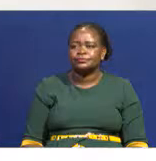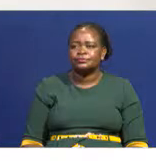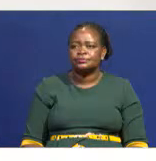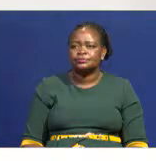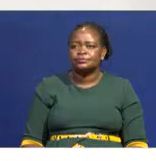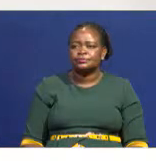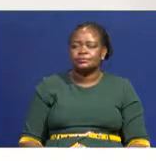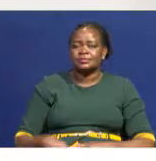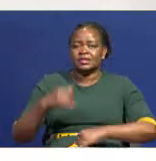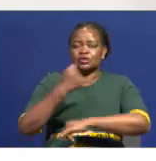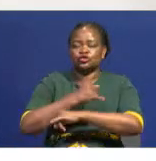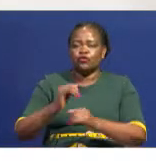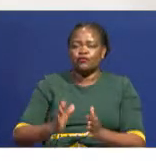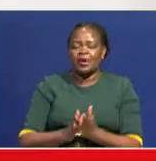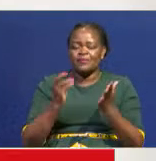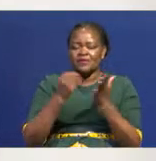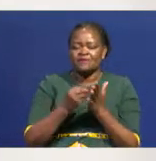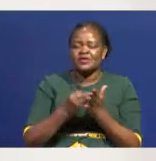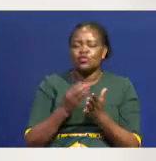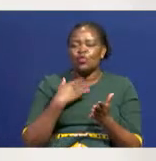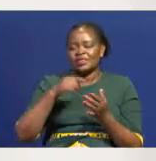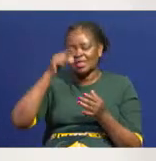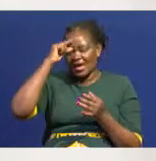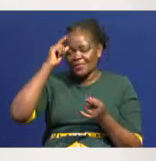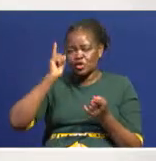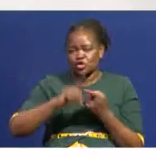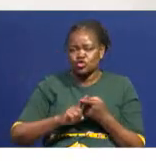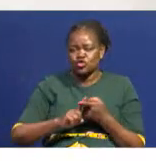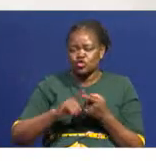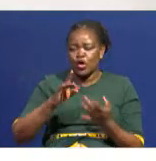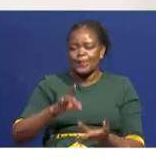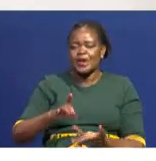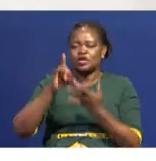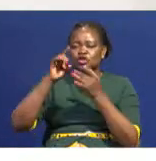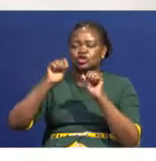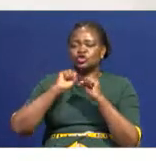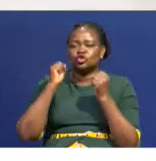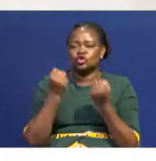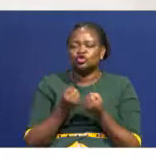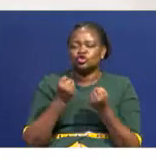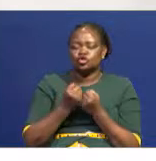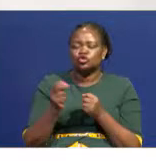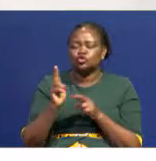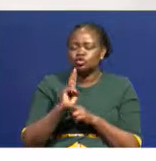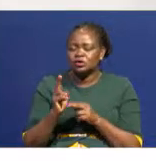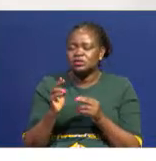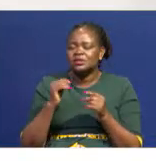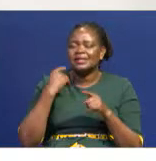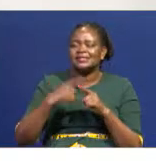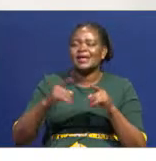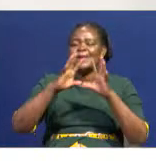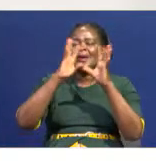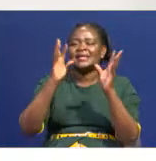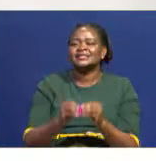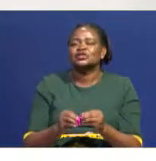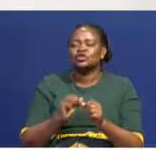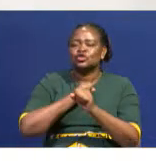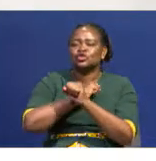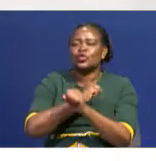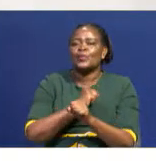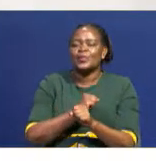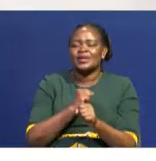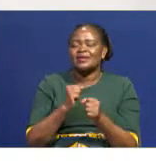Now, the Institute of Public Finance wants the government to prioritize social spending in this year's budget to cushion